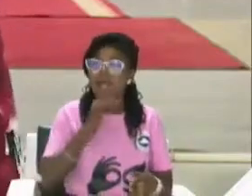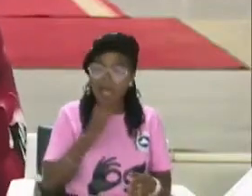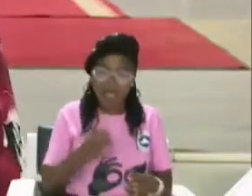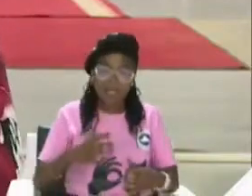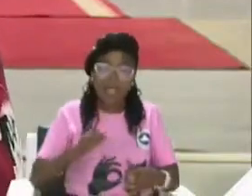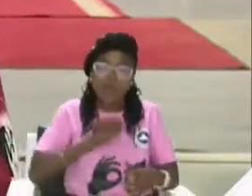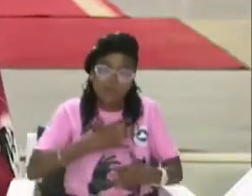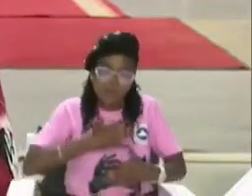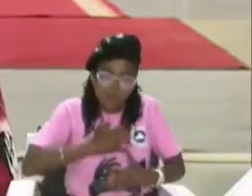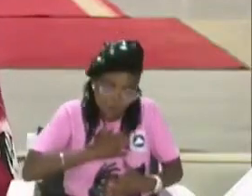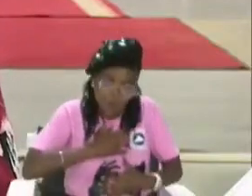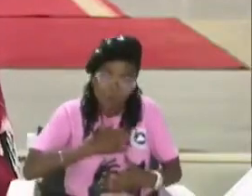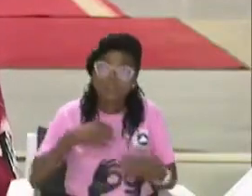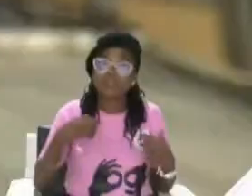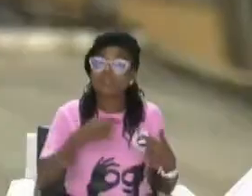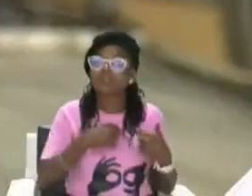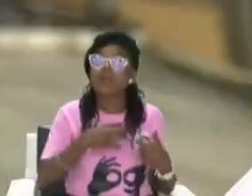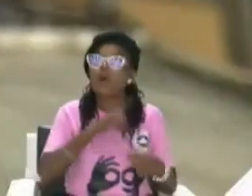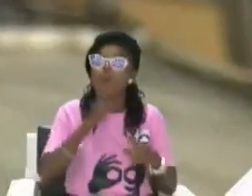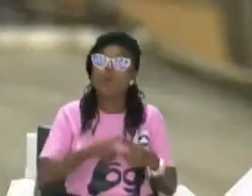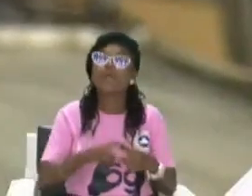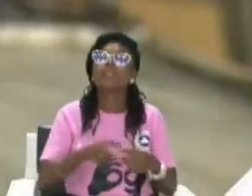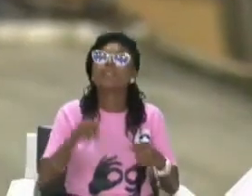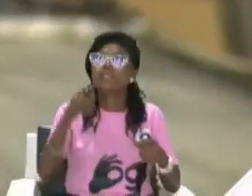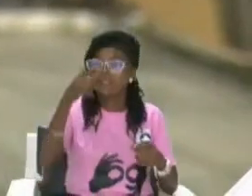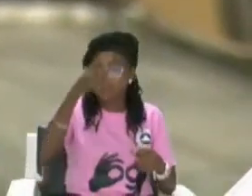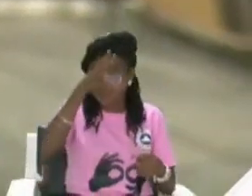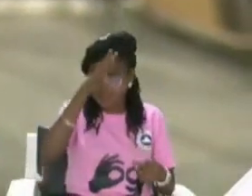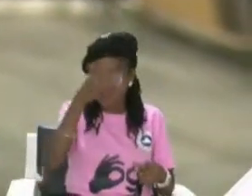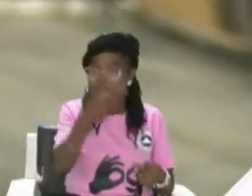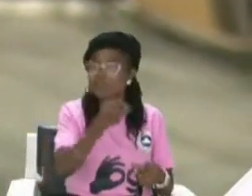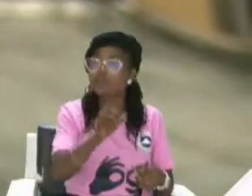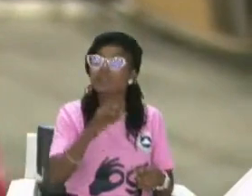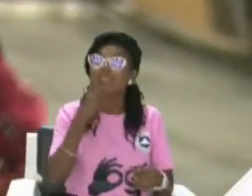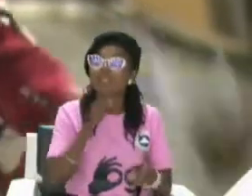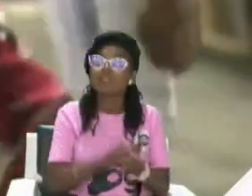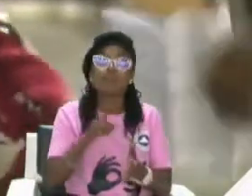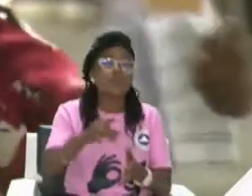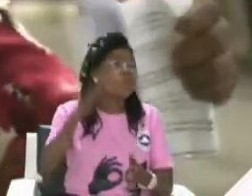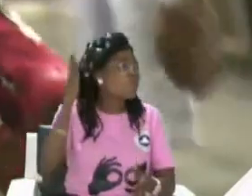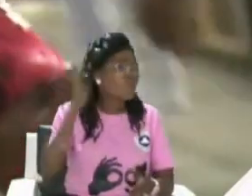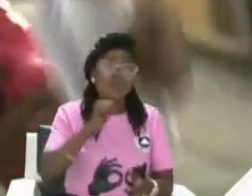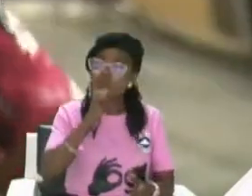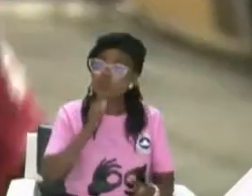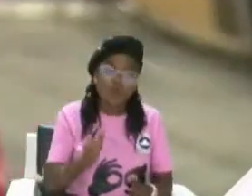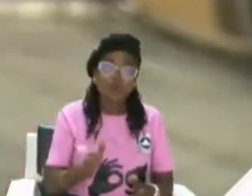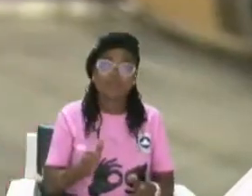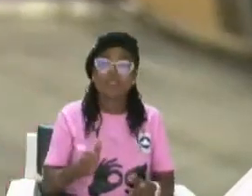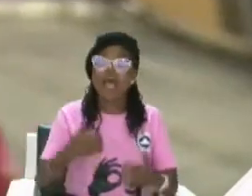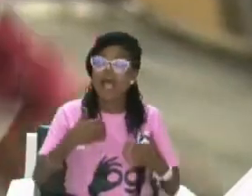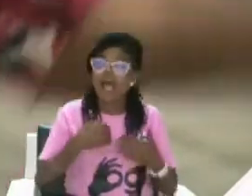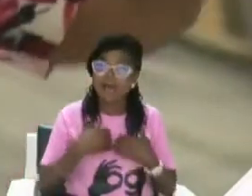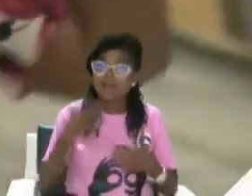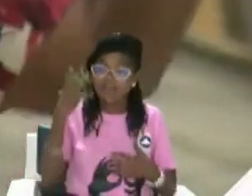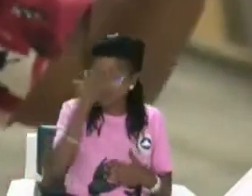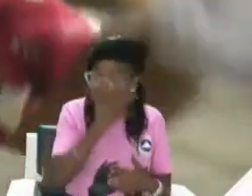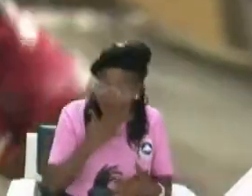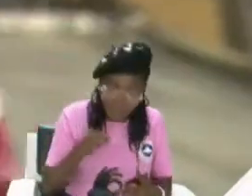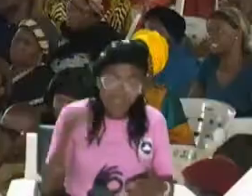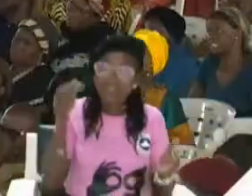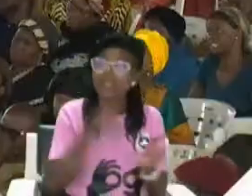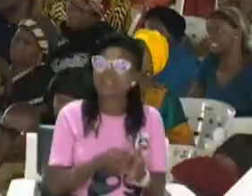chest. But when daddy said, we no longer faint again, I claimed it and rejoiced. Since